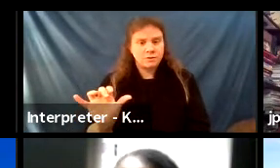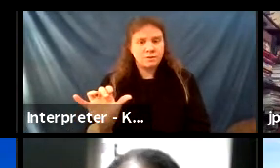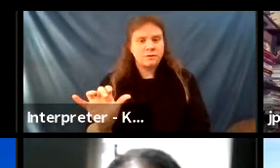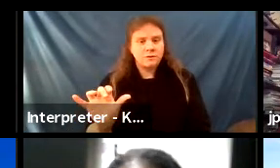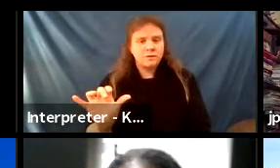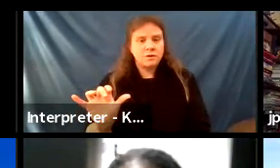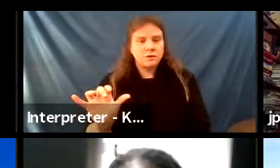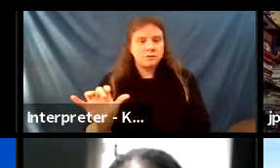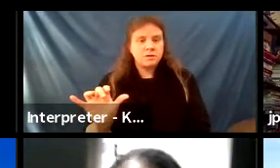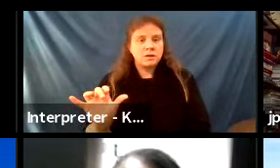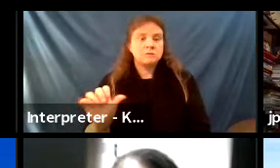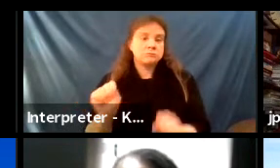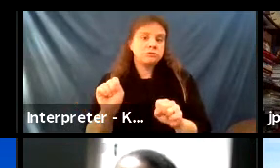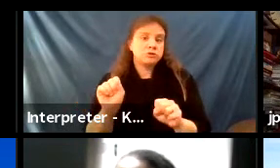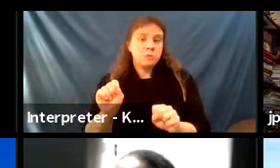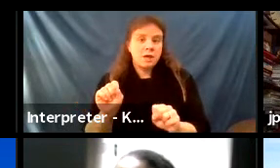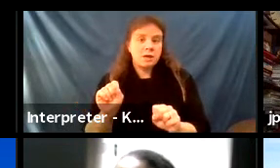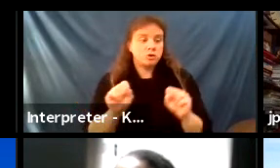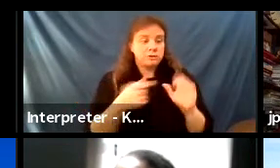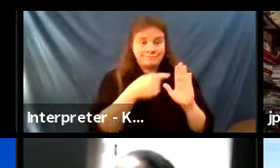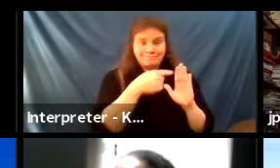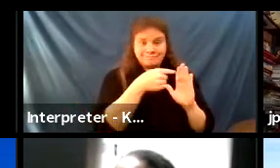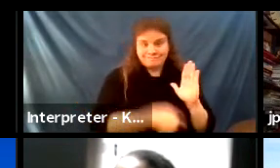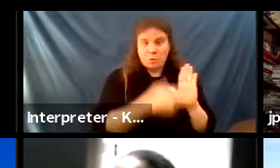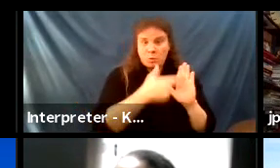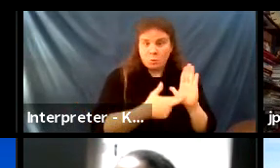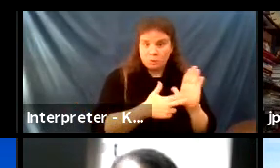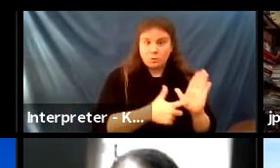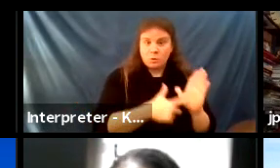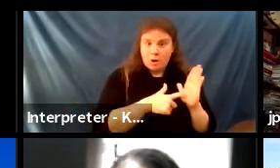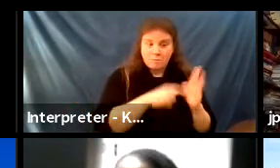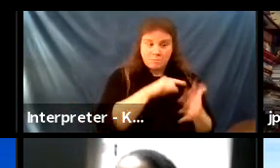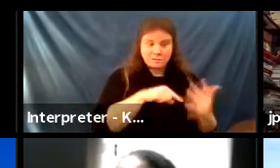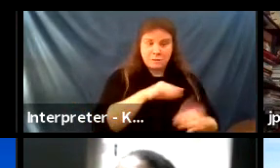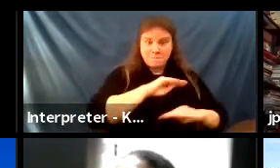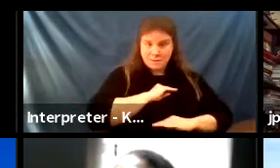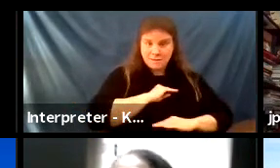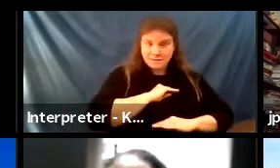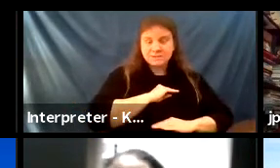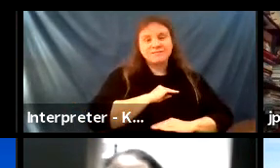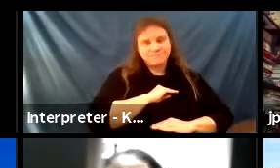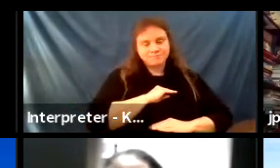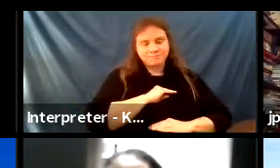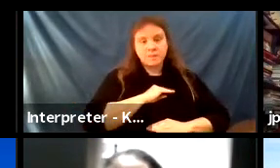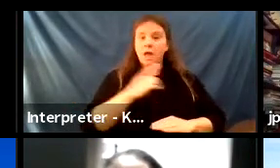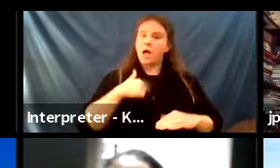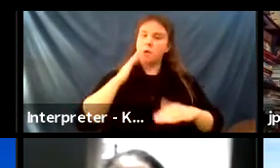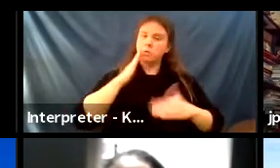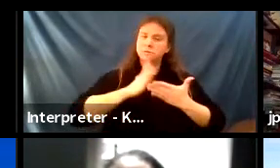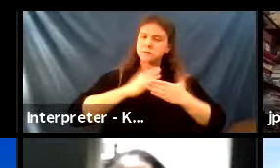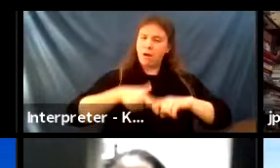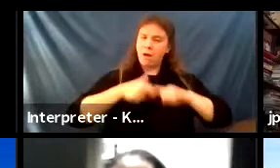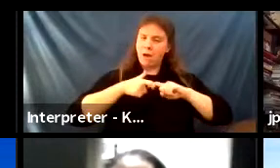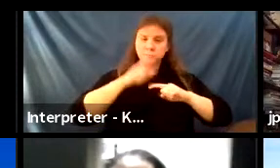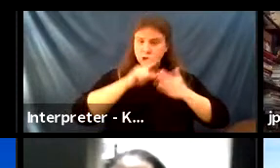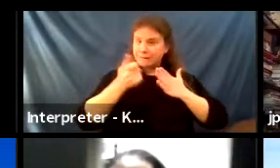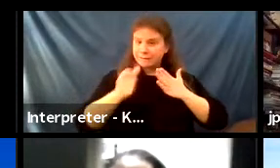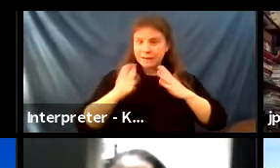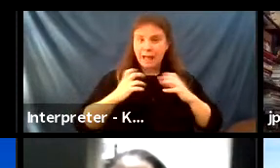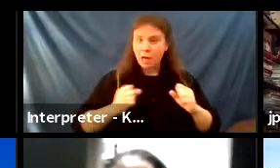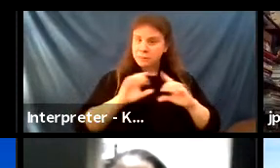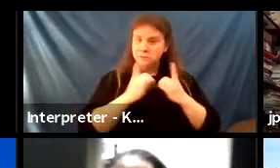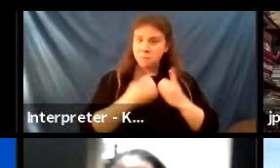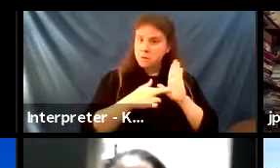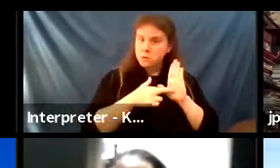in order to meet these guidelines. I'll stop there and see if any of the health department representatives